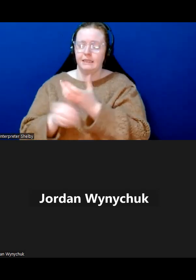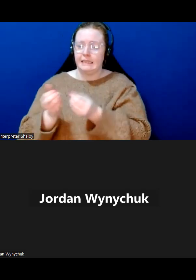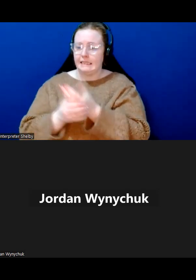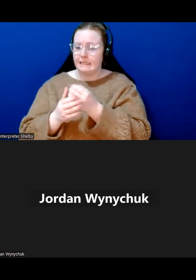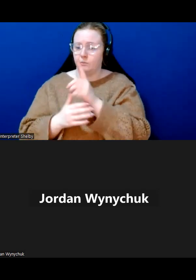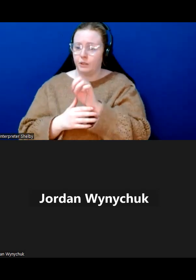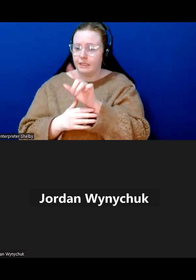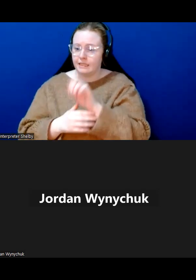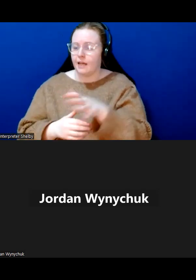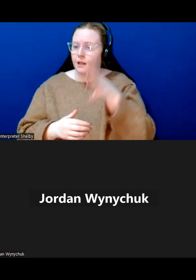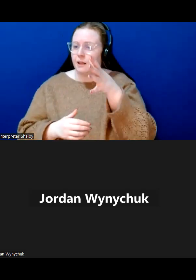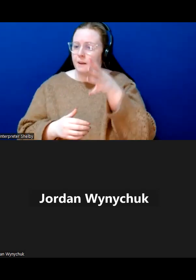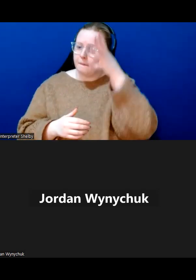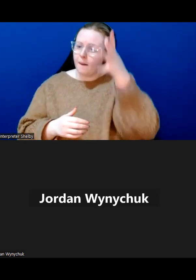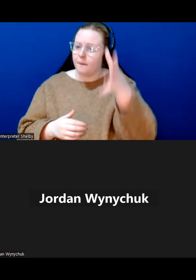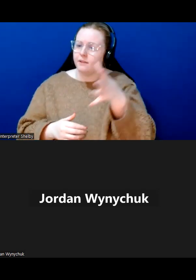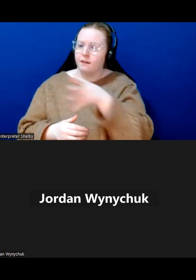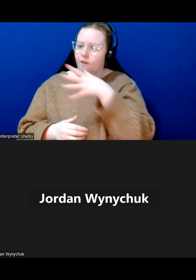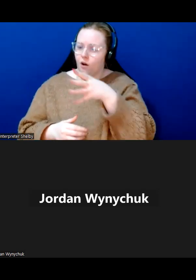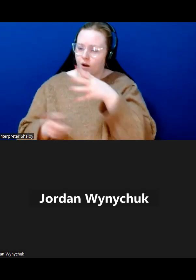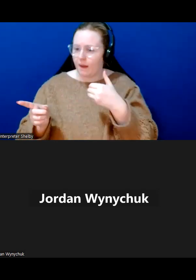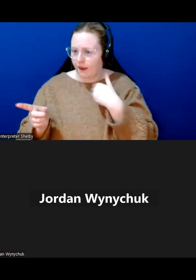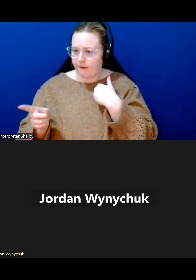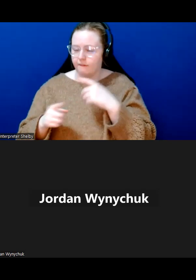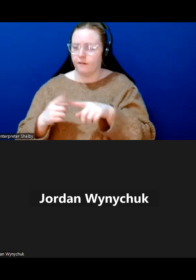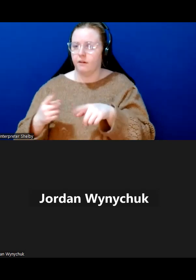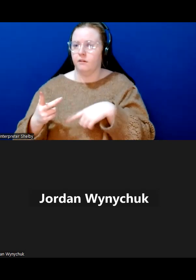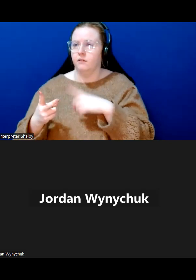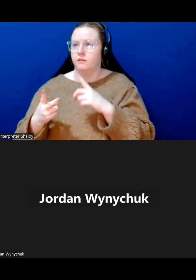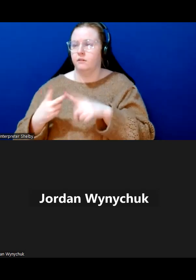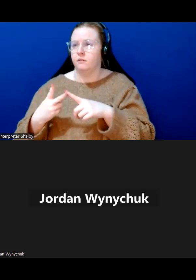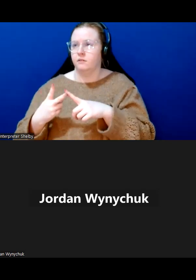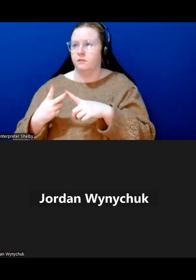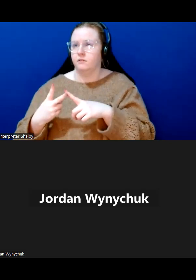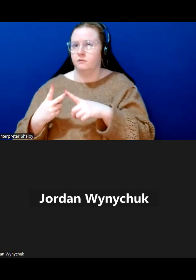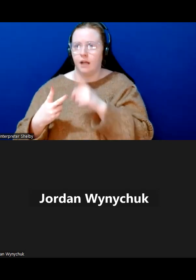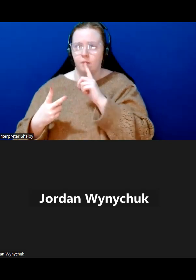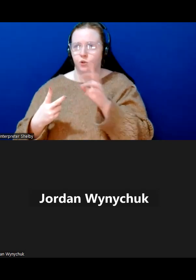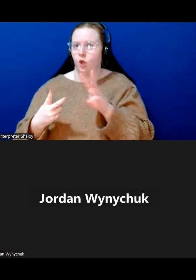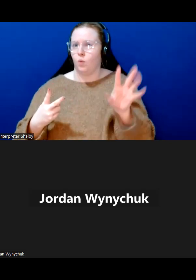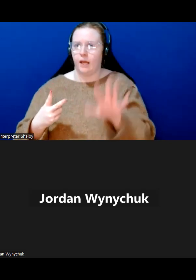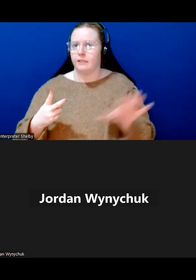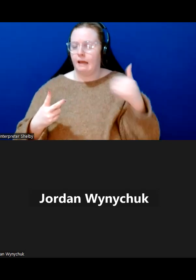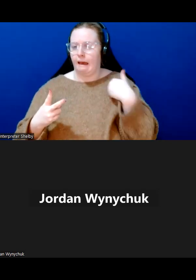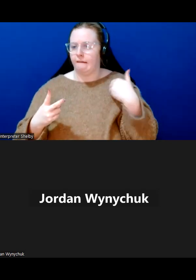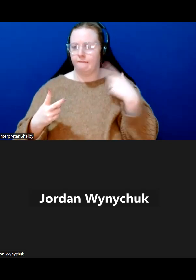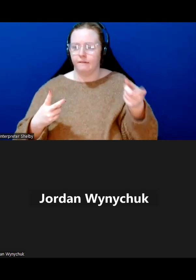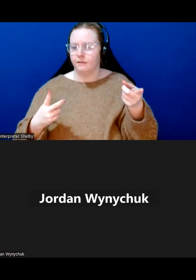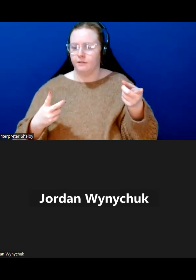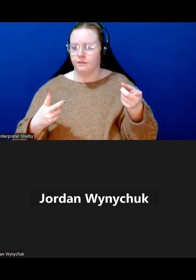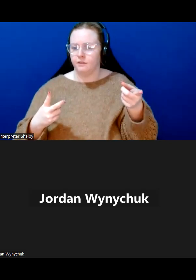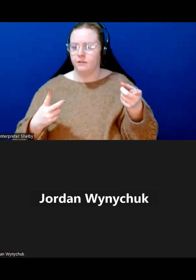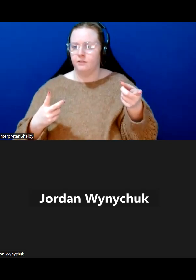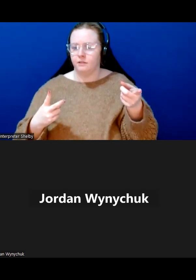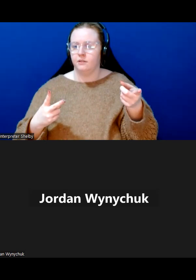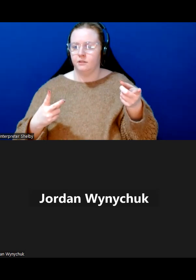Papa's Farms has some out there. Um, I'm sure there's somebody on the West Coast as well who probably has some